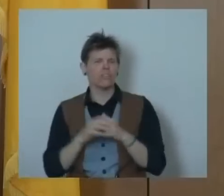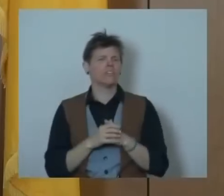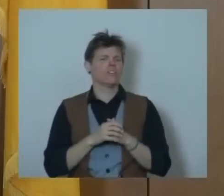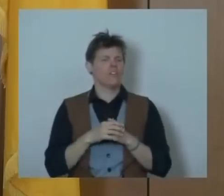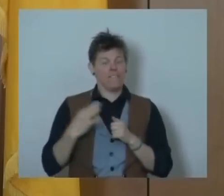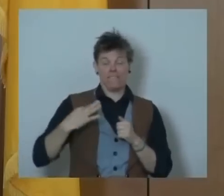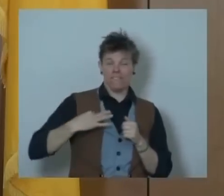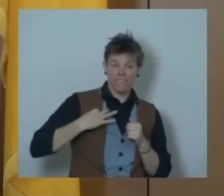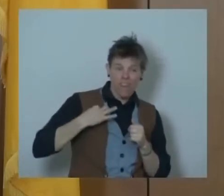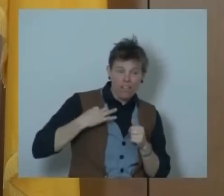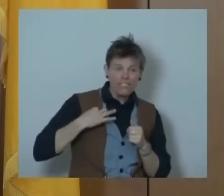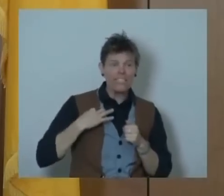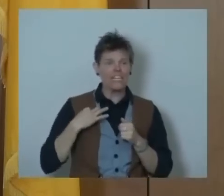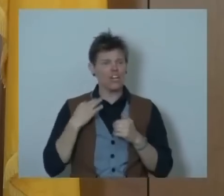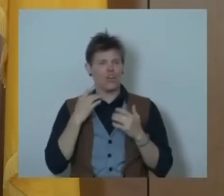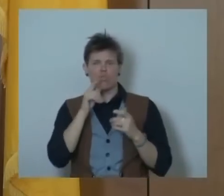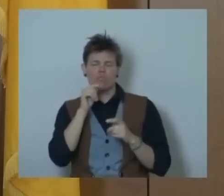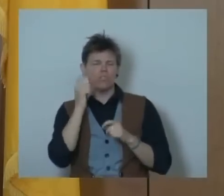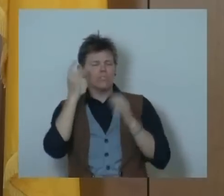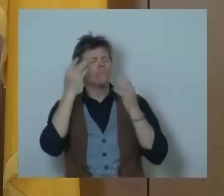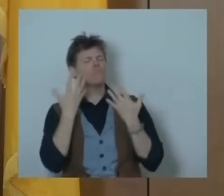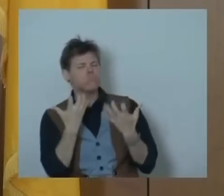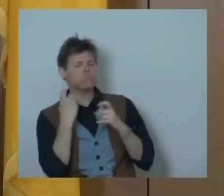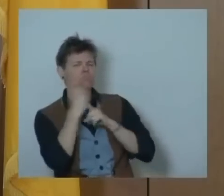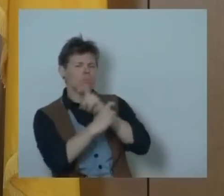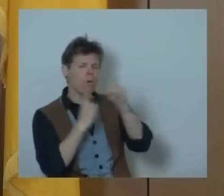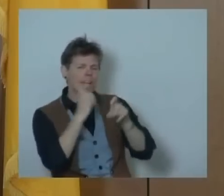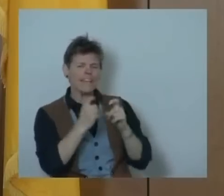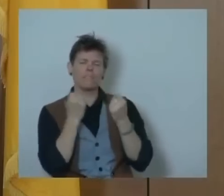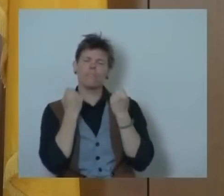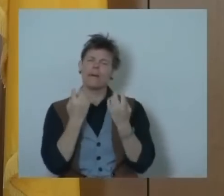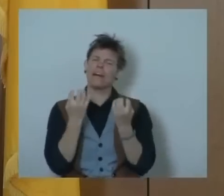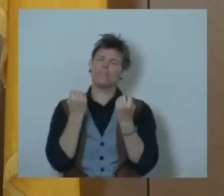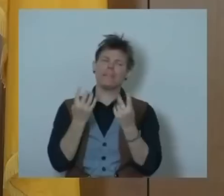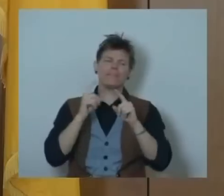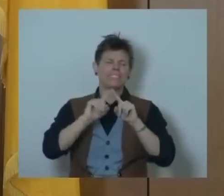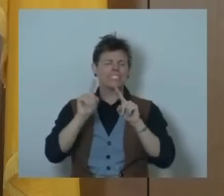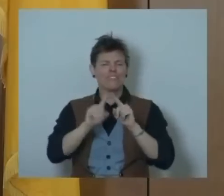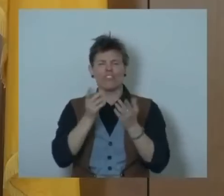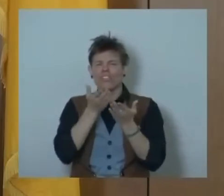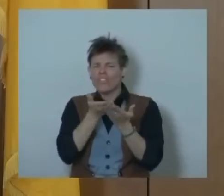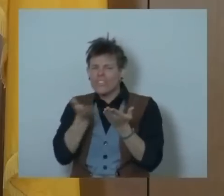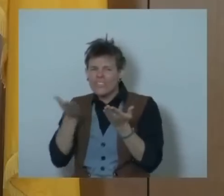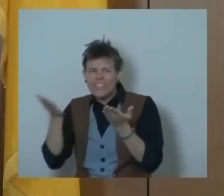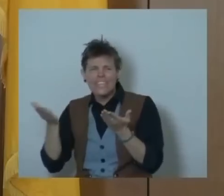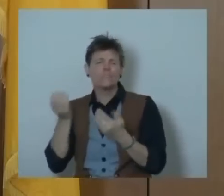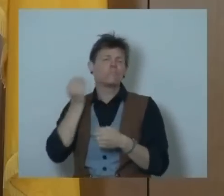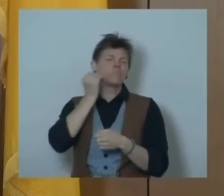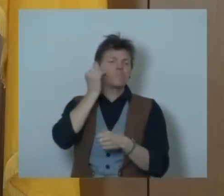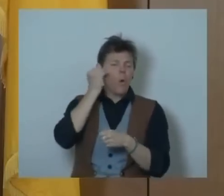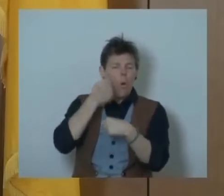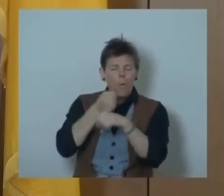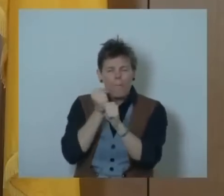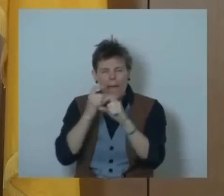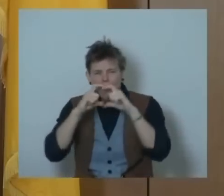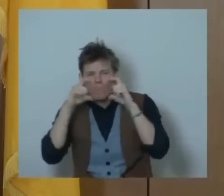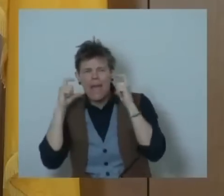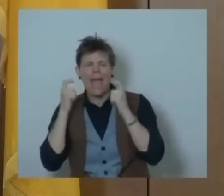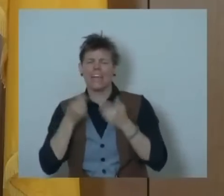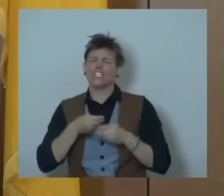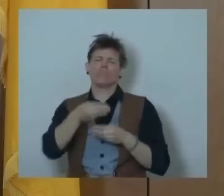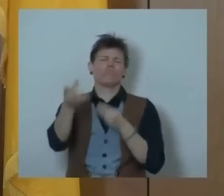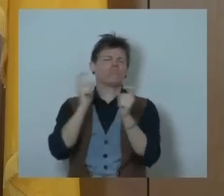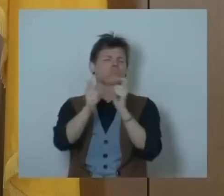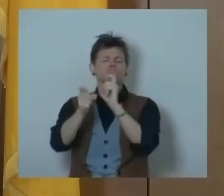volunteered, donated any number of items, including these homemade masks, and made them available to so many